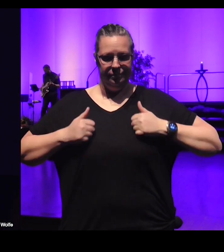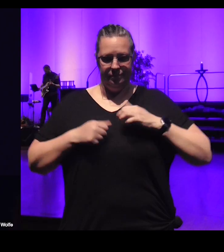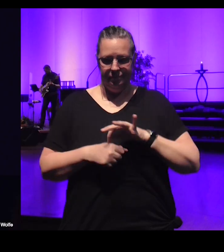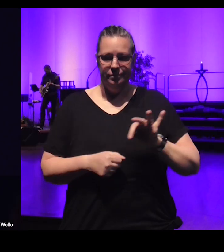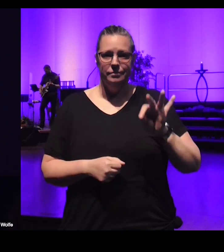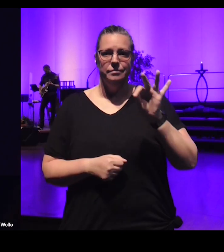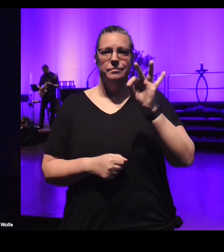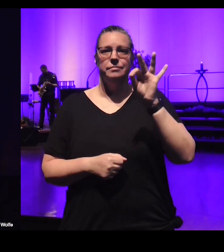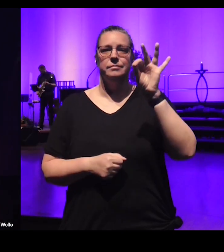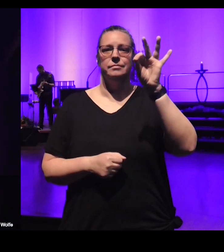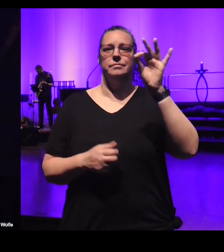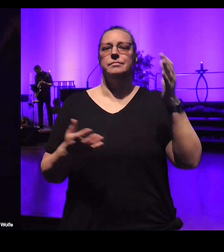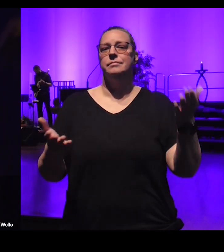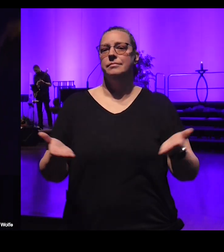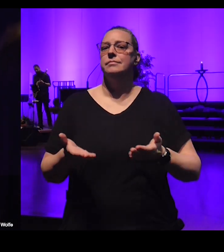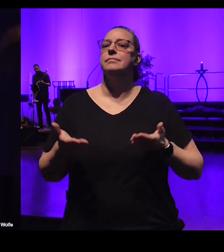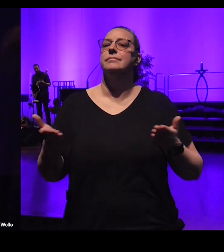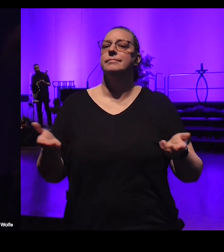Surely the presence